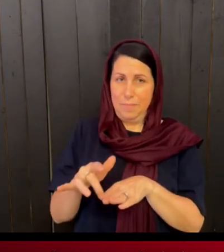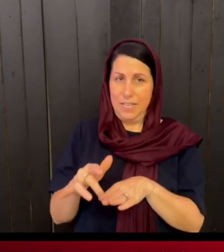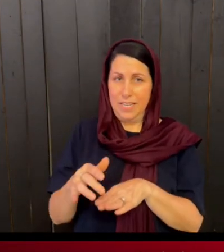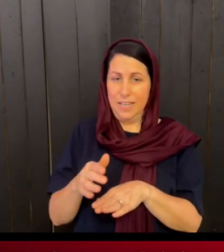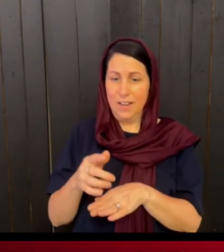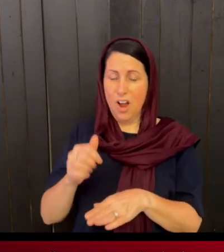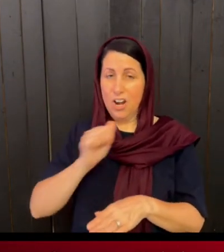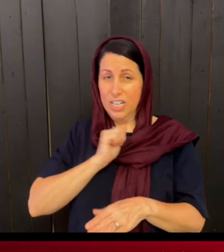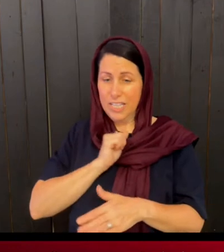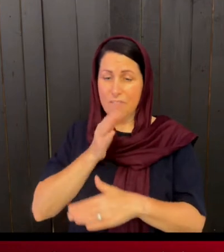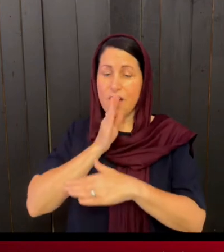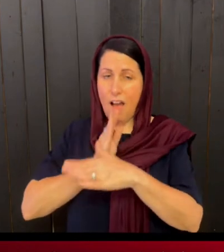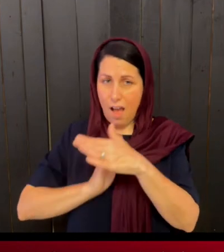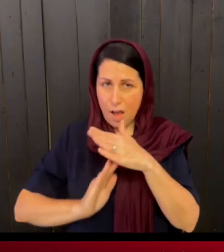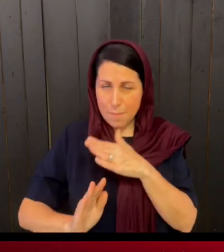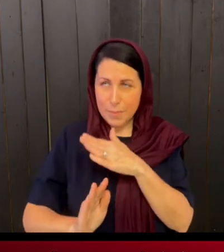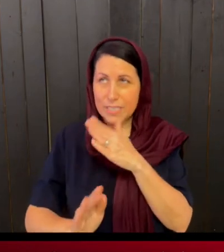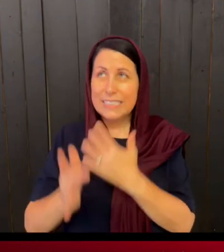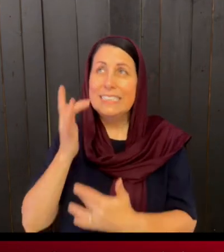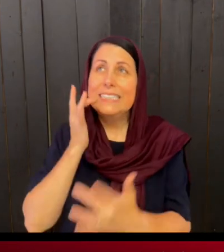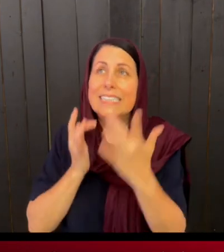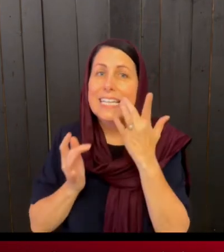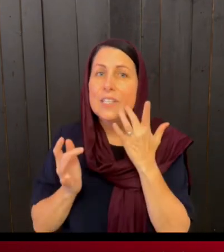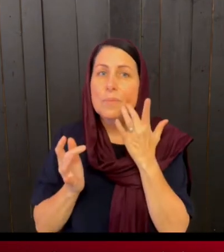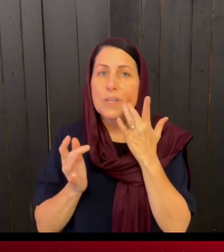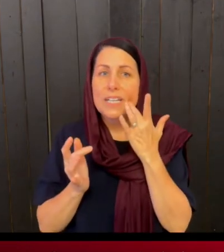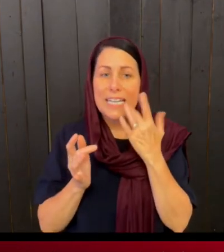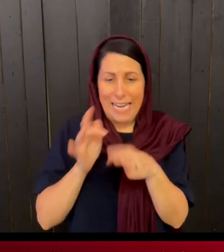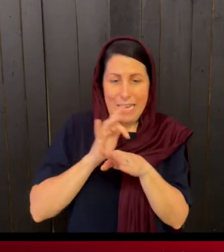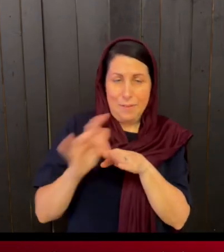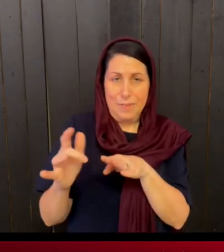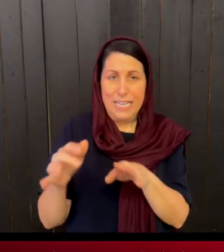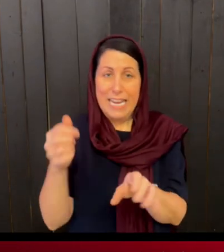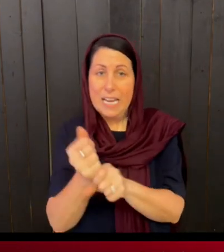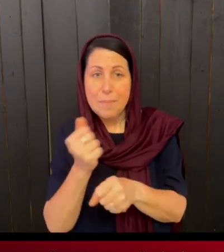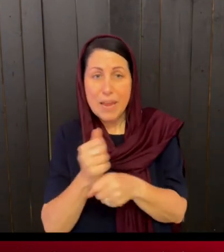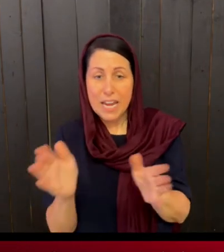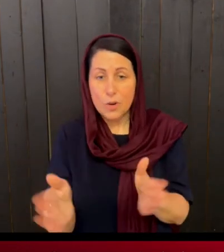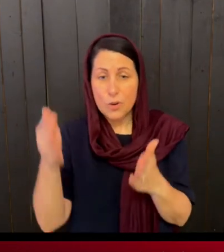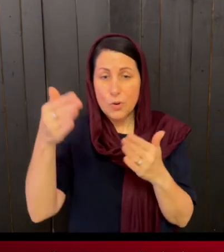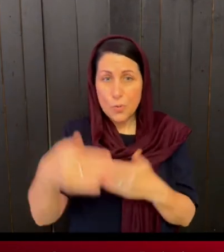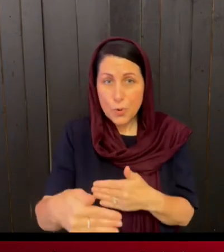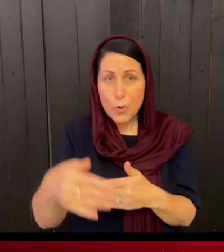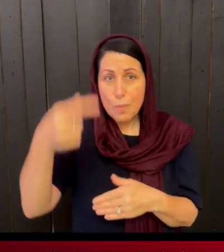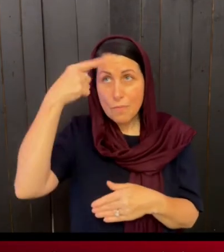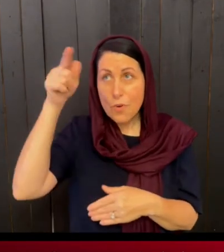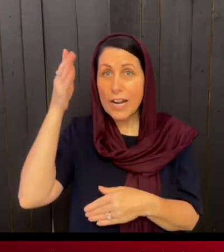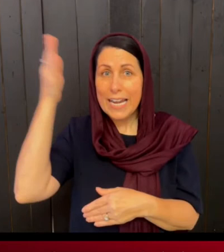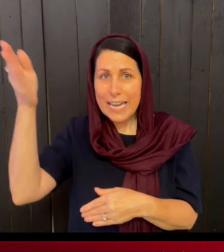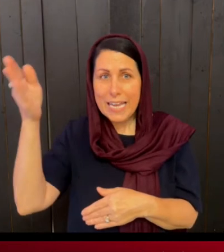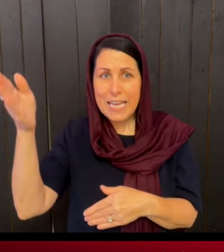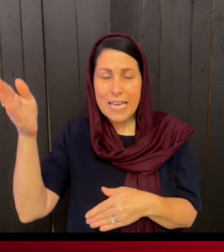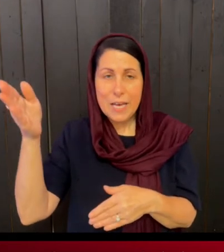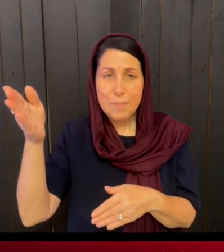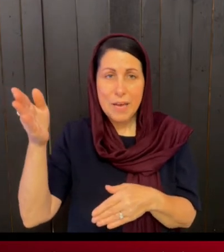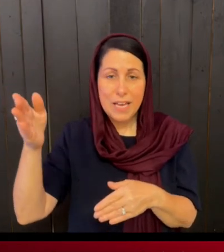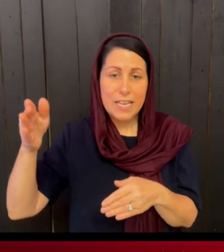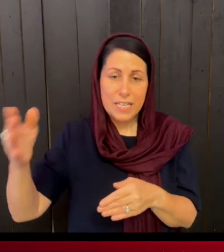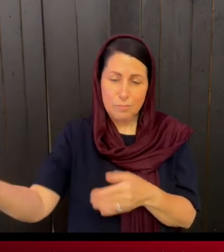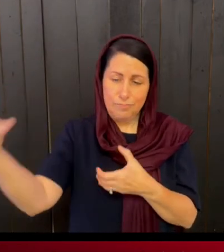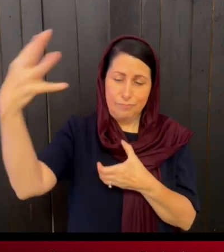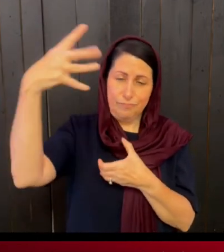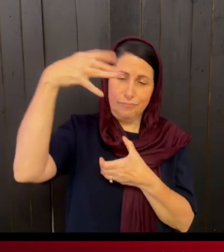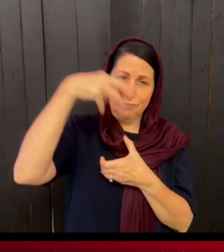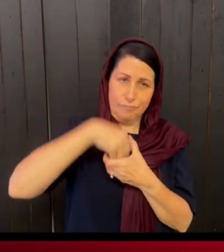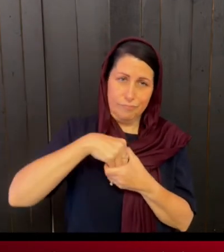him. And we need to make room for him to move in our life. And how do we do that? By getting ourself out of the way, by